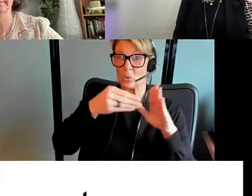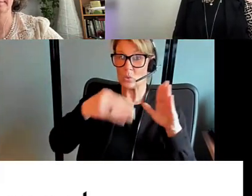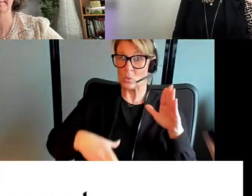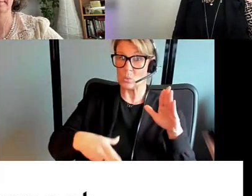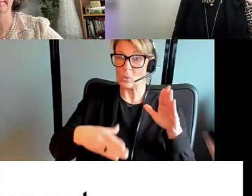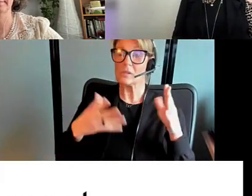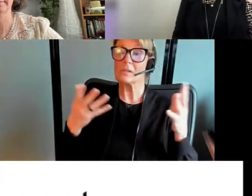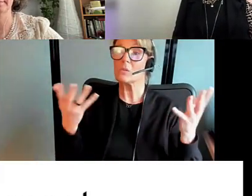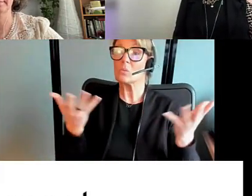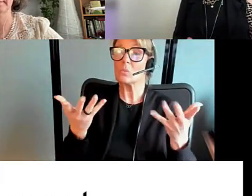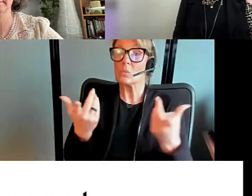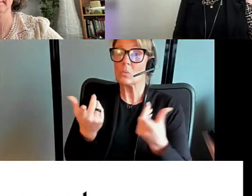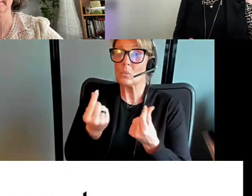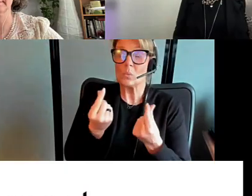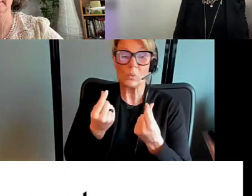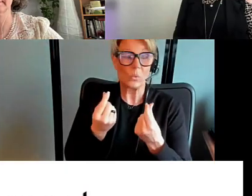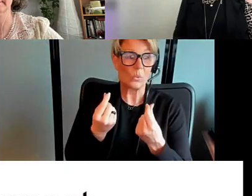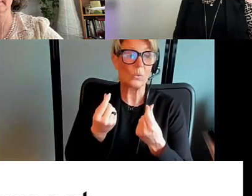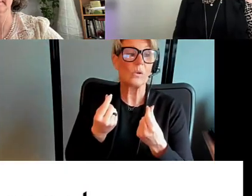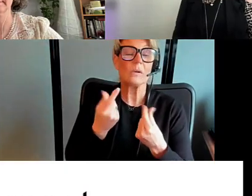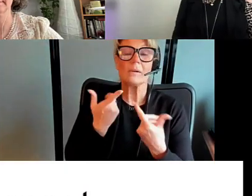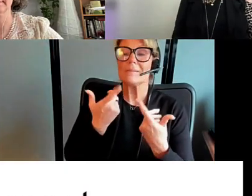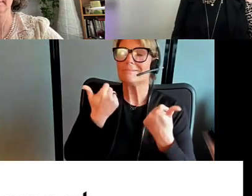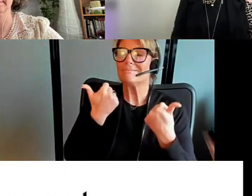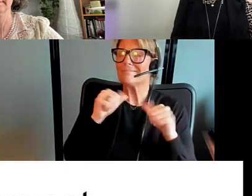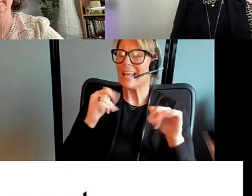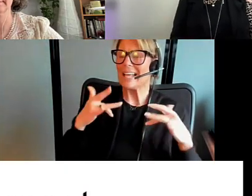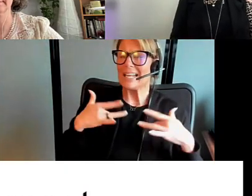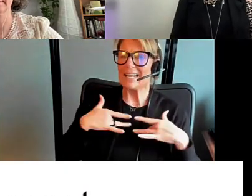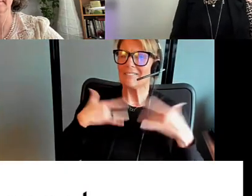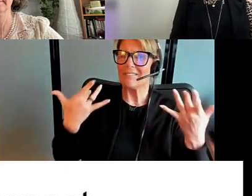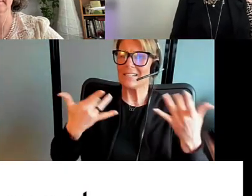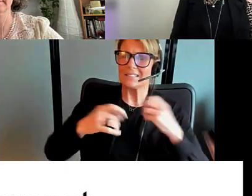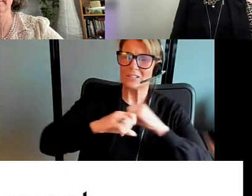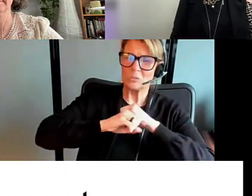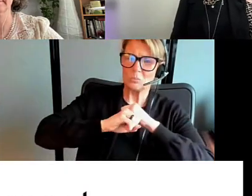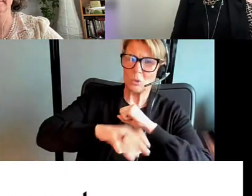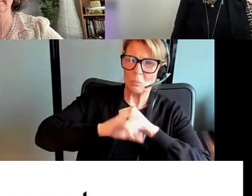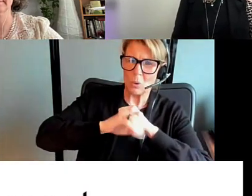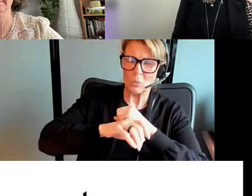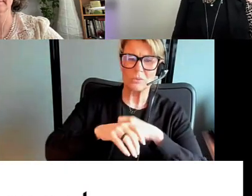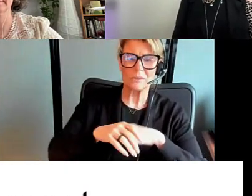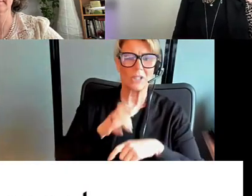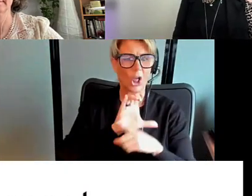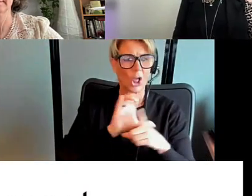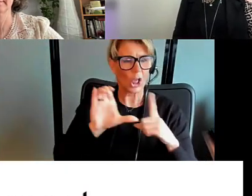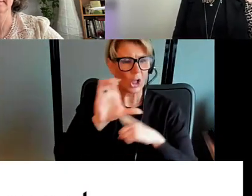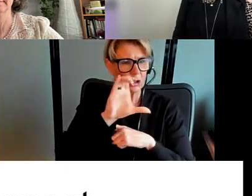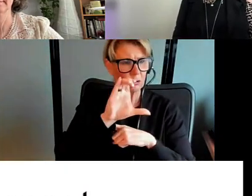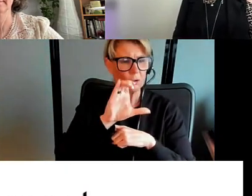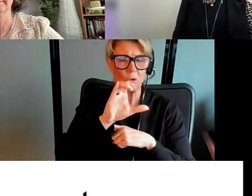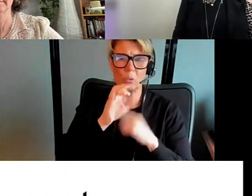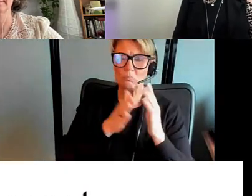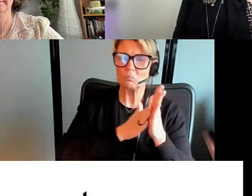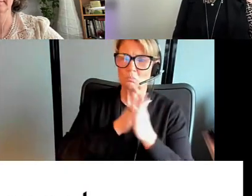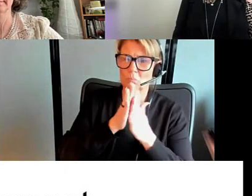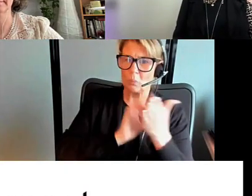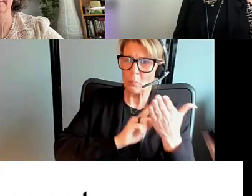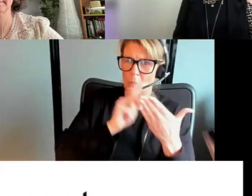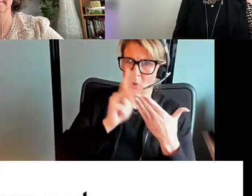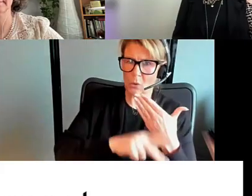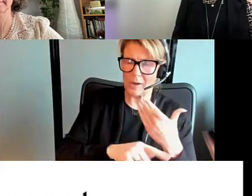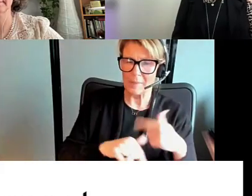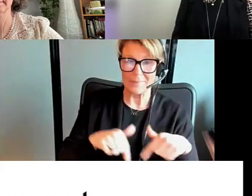accomplishments, promoting events and traditions and cultural initiatives. So we pretty much